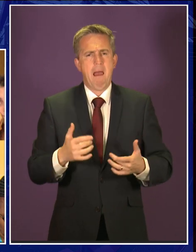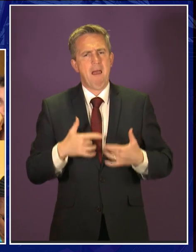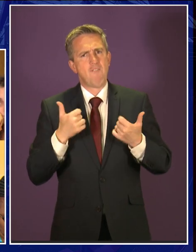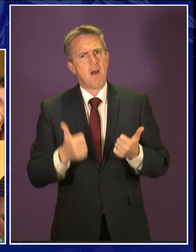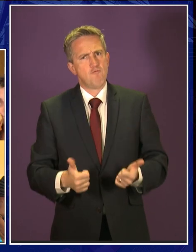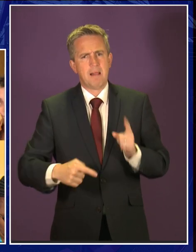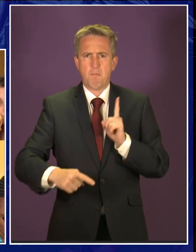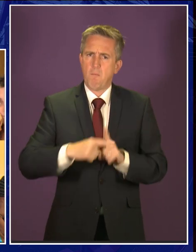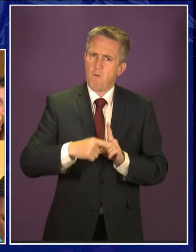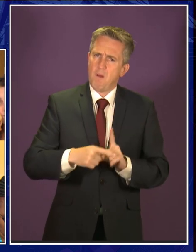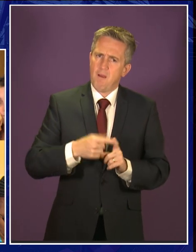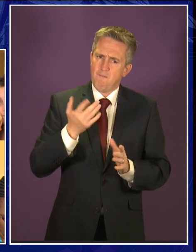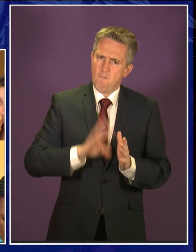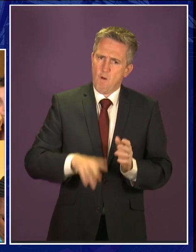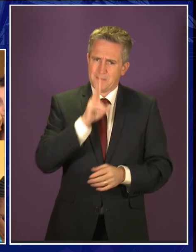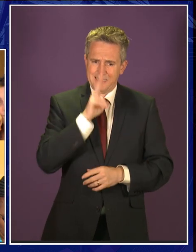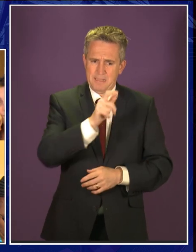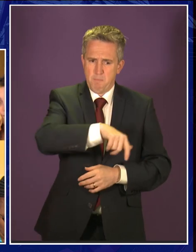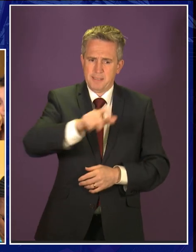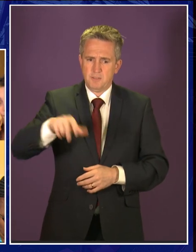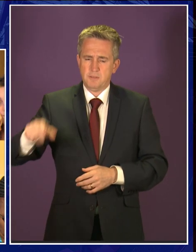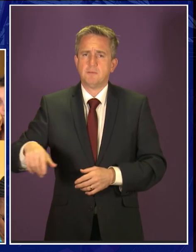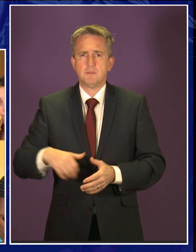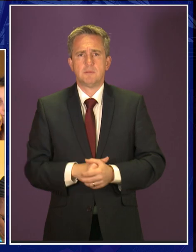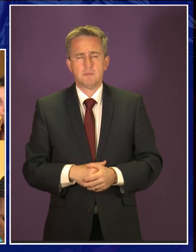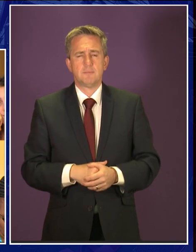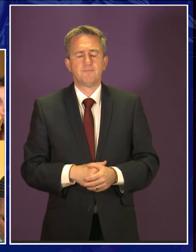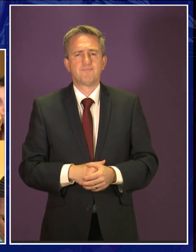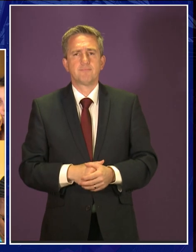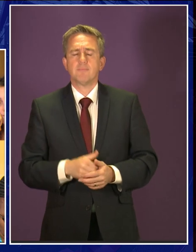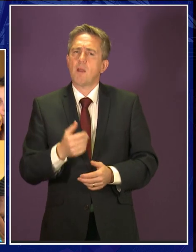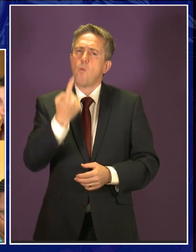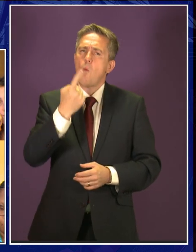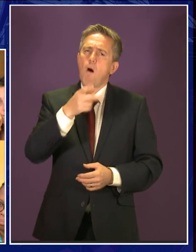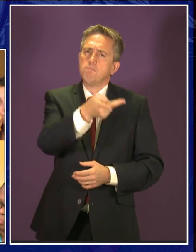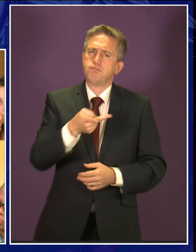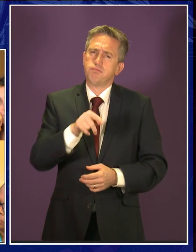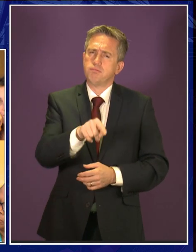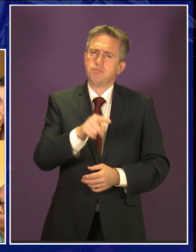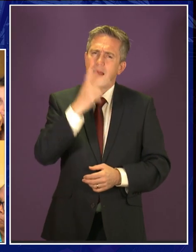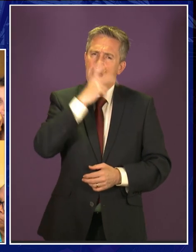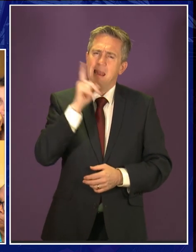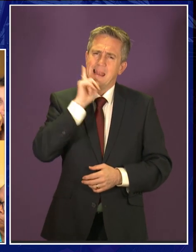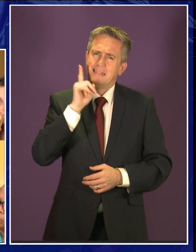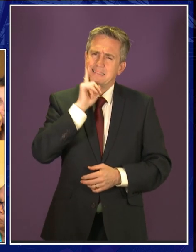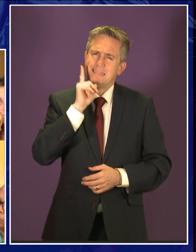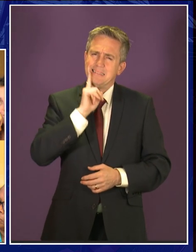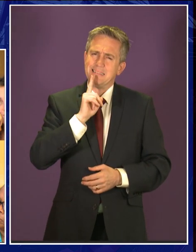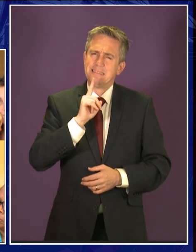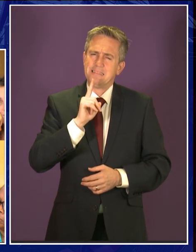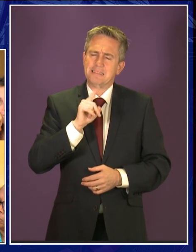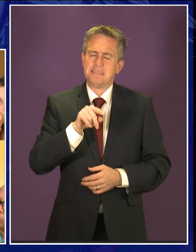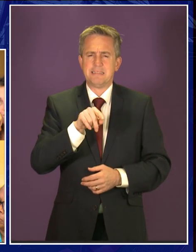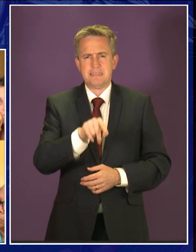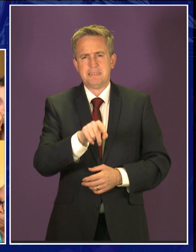me, and I clearly remember I was playing for an elderly lady who was clearly a bedridden.